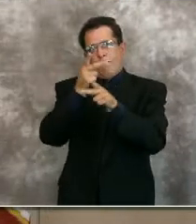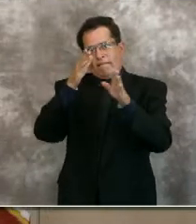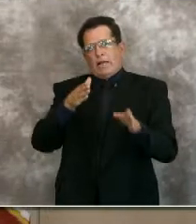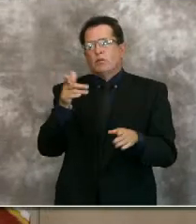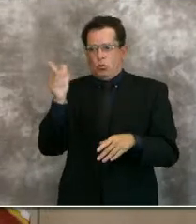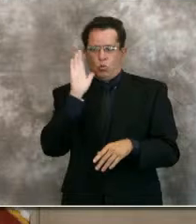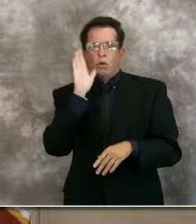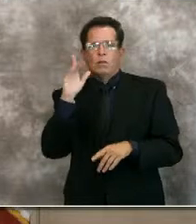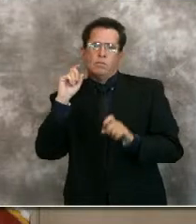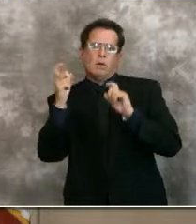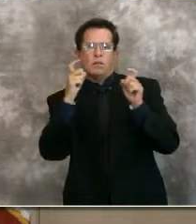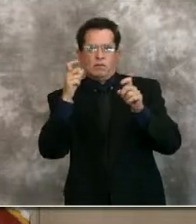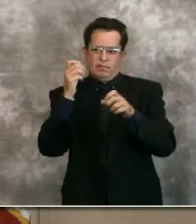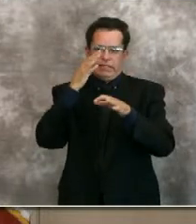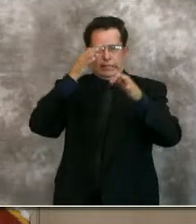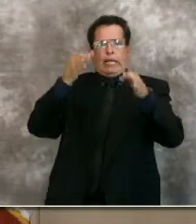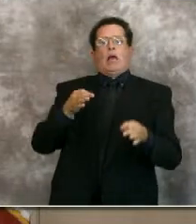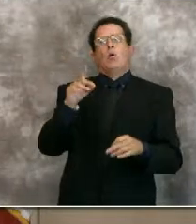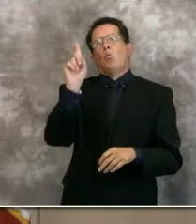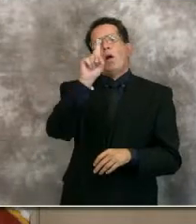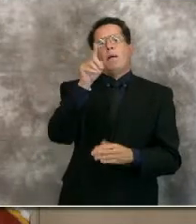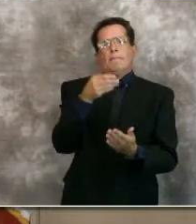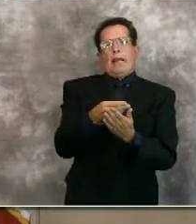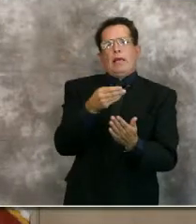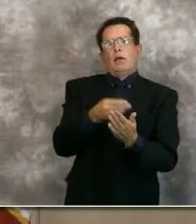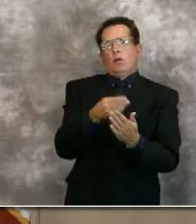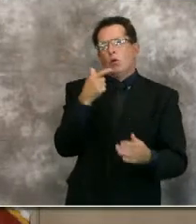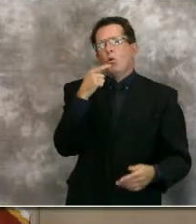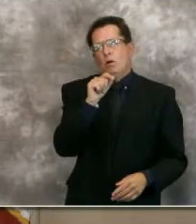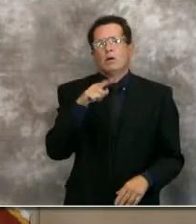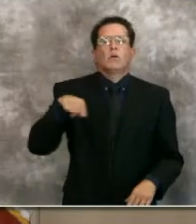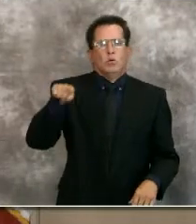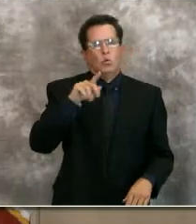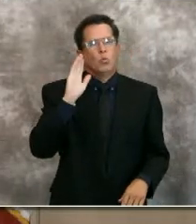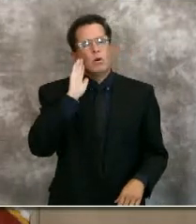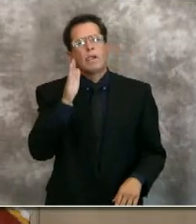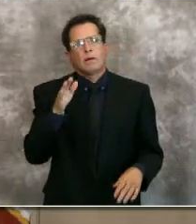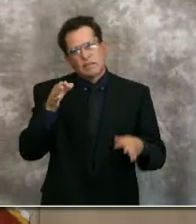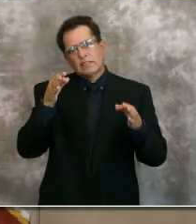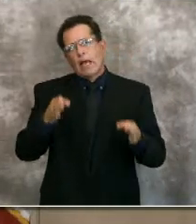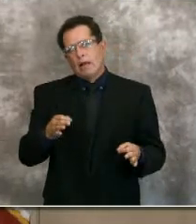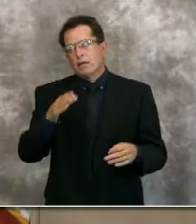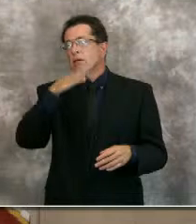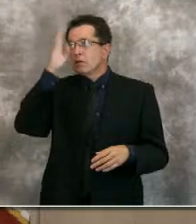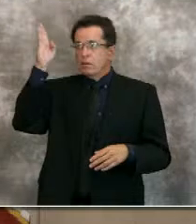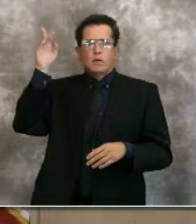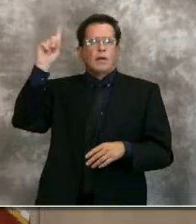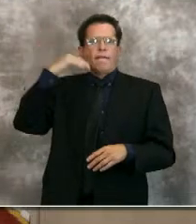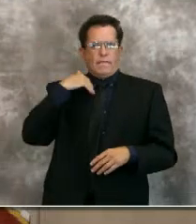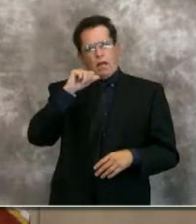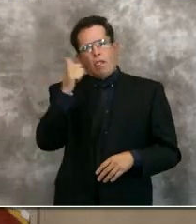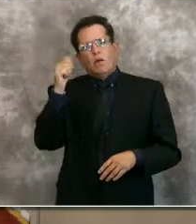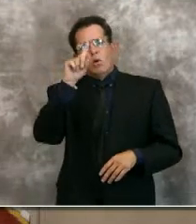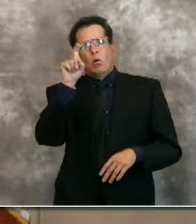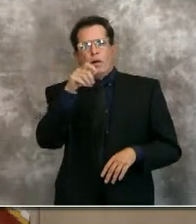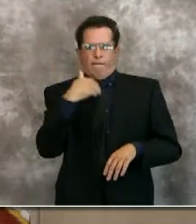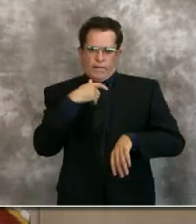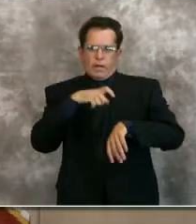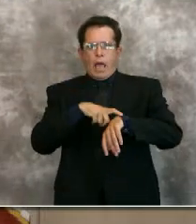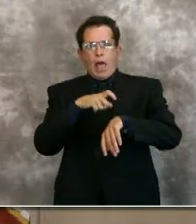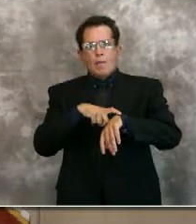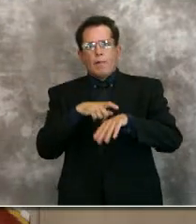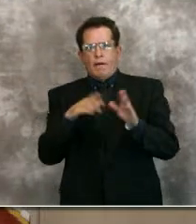with the decisions on the allocations. Gotcha. And then just to follow up on that, what's the time frame from like when somebody puts